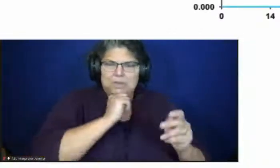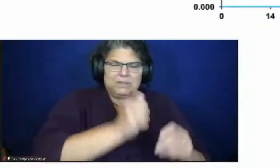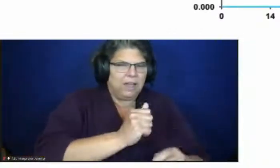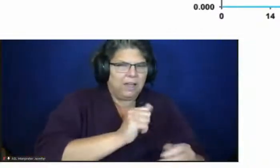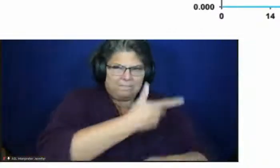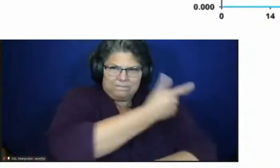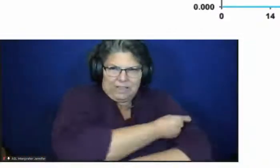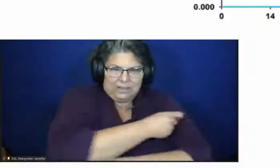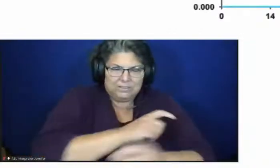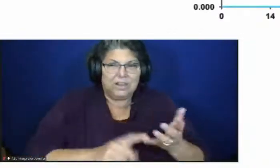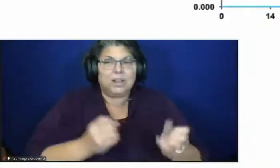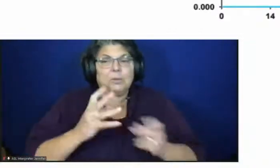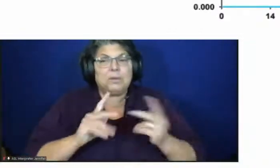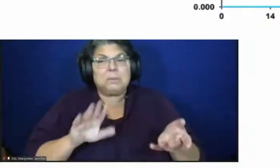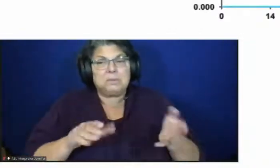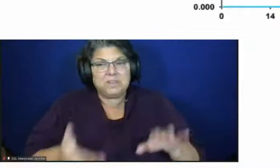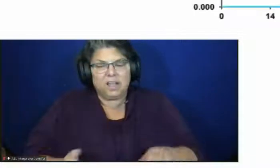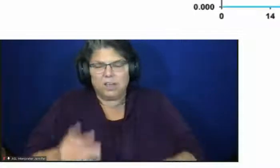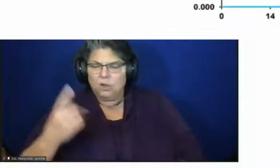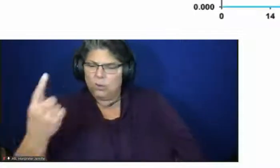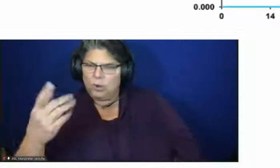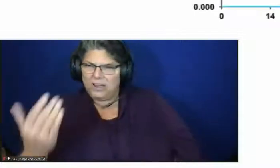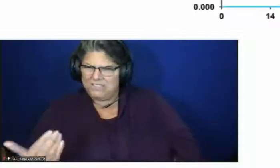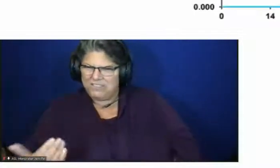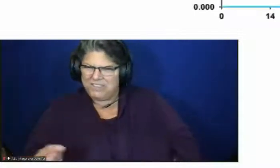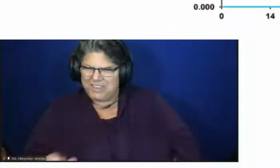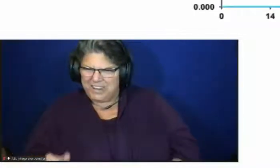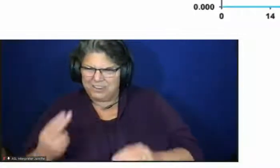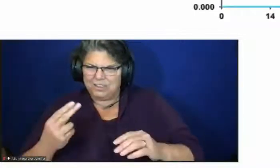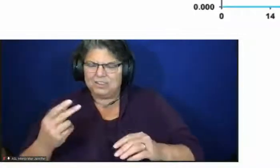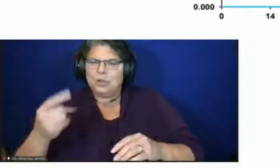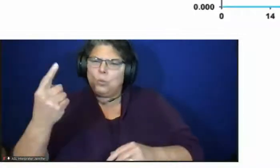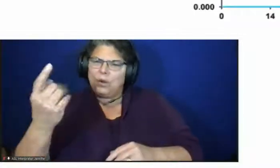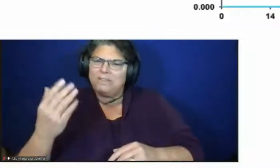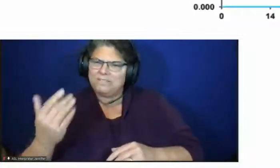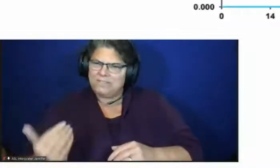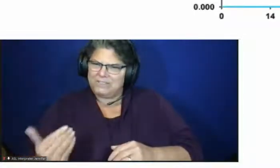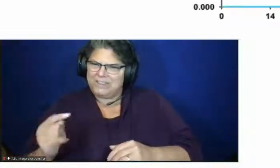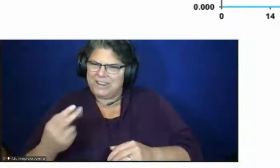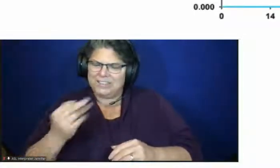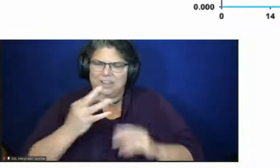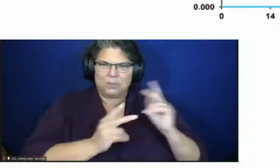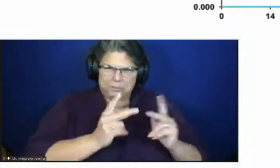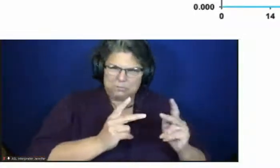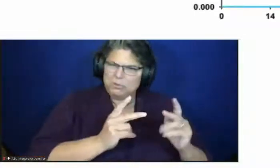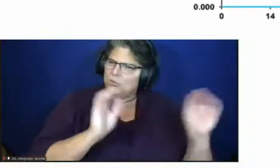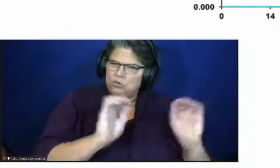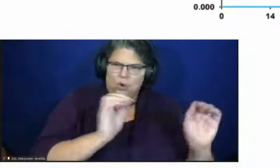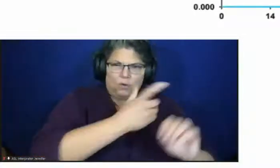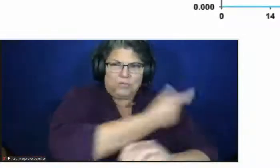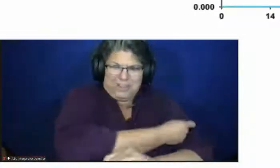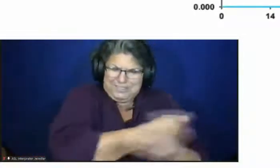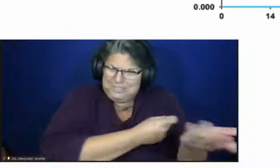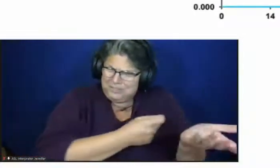is 1/15 of those who are unvaccinated. So these vaccines are still very effective. Now let's get